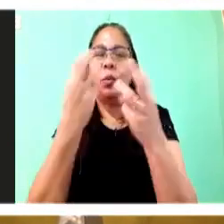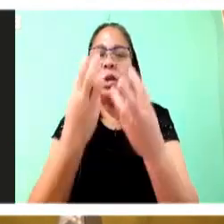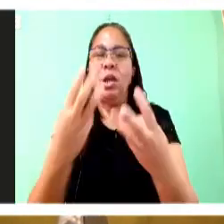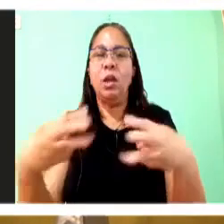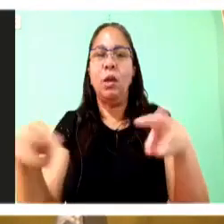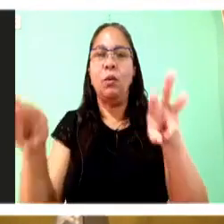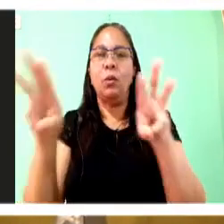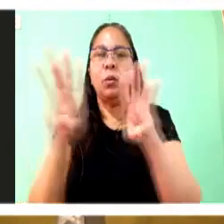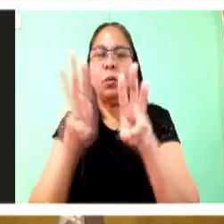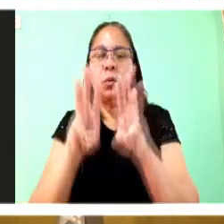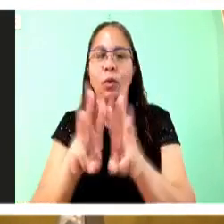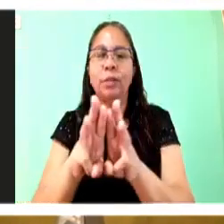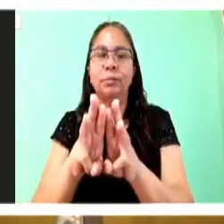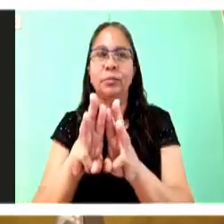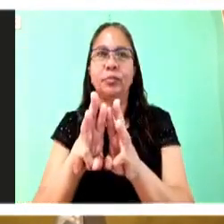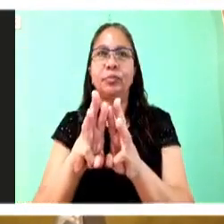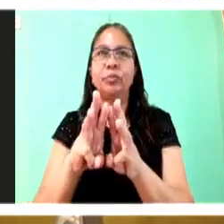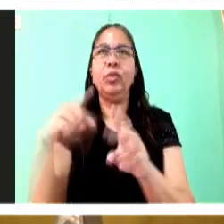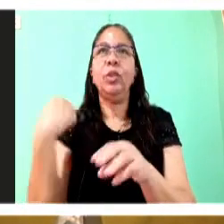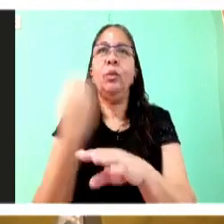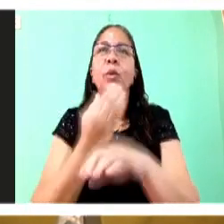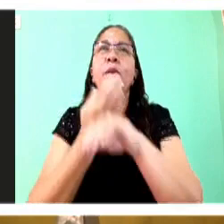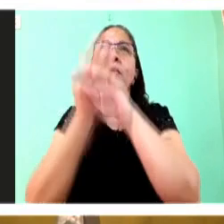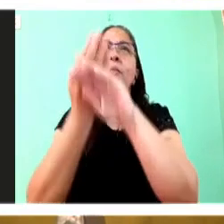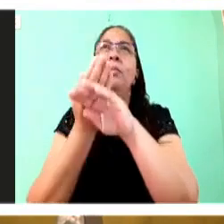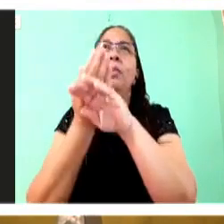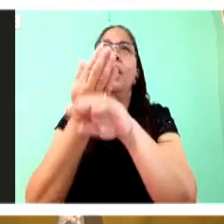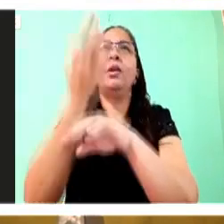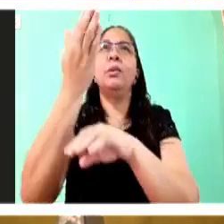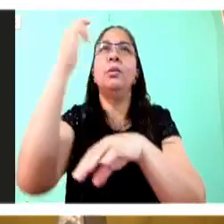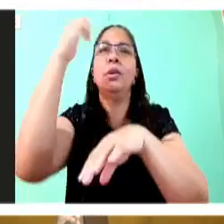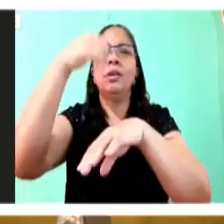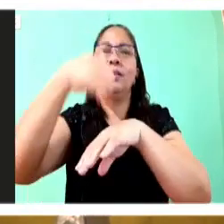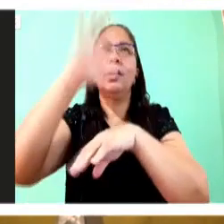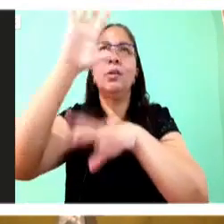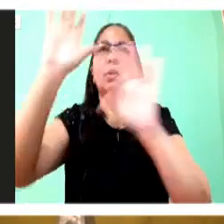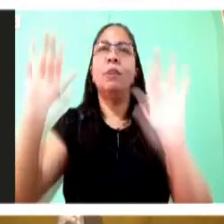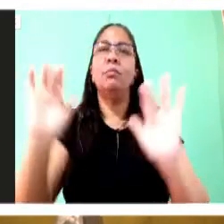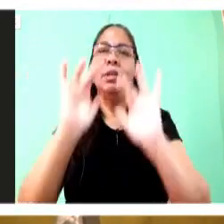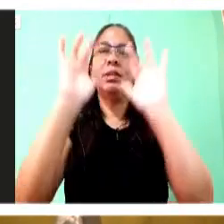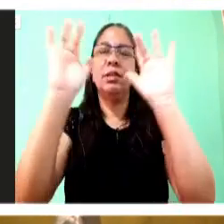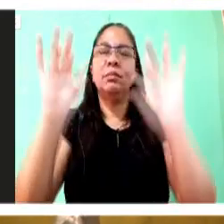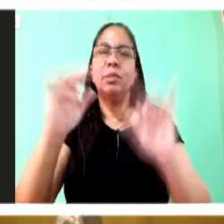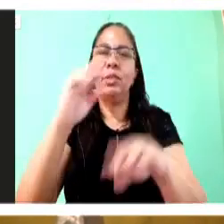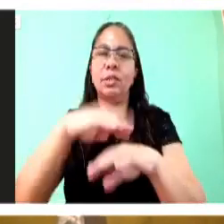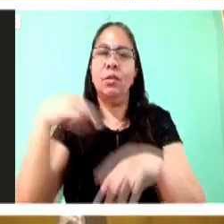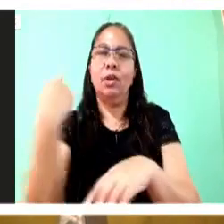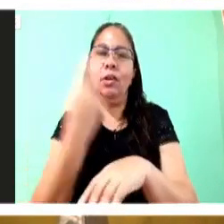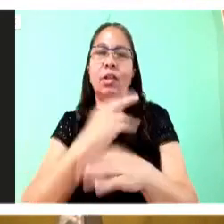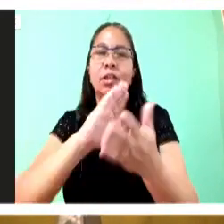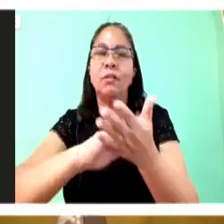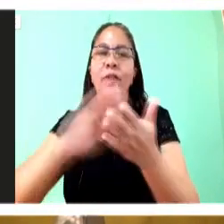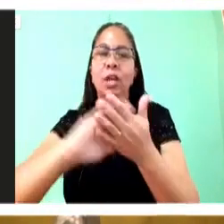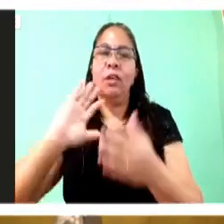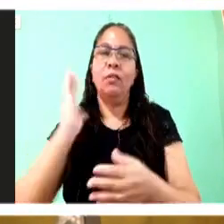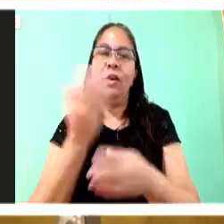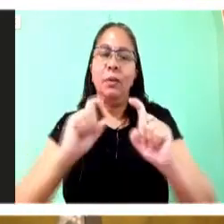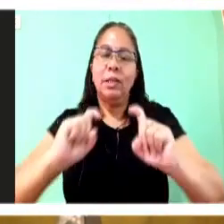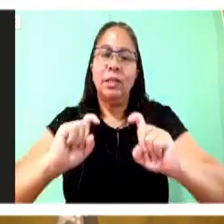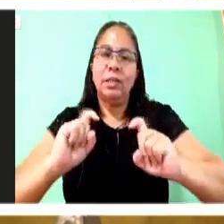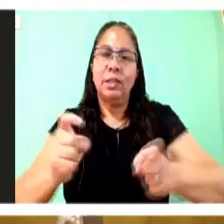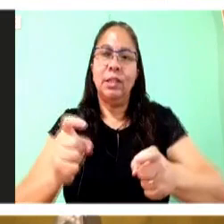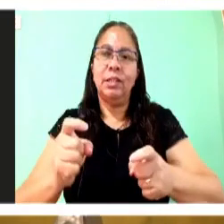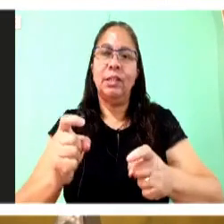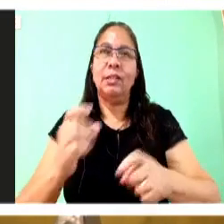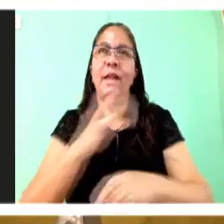of those who entreat you, pour out your mercy upon us to pardon what conscience dreads and to